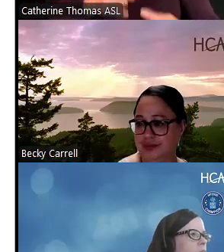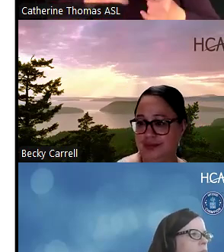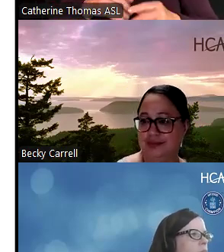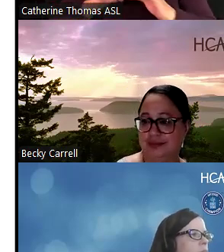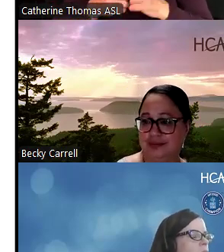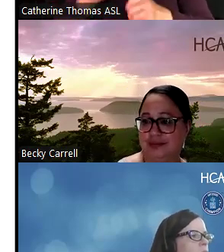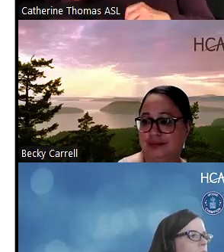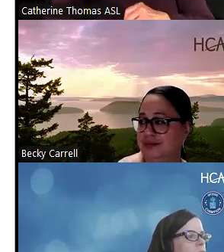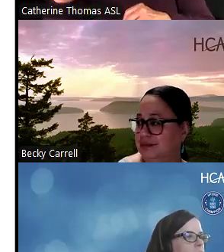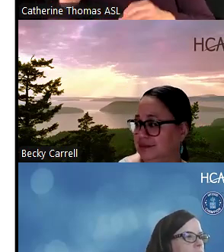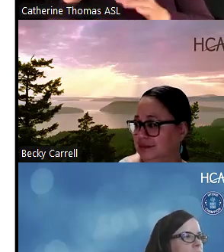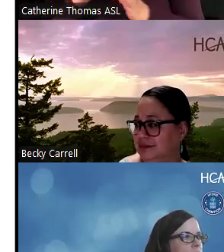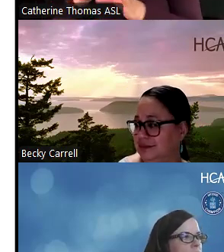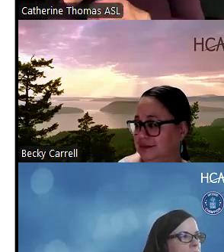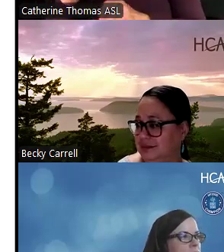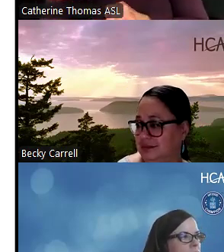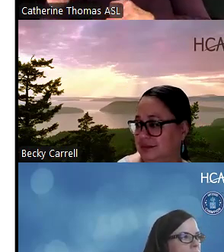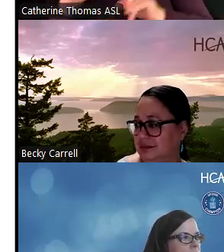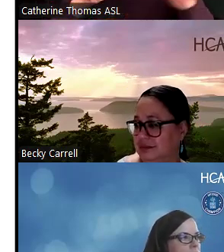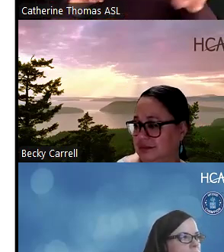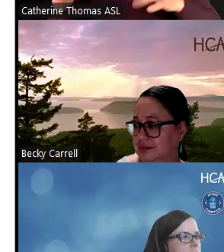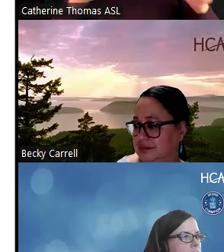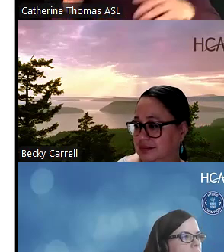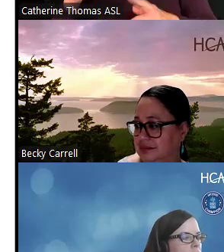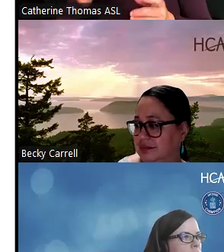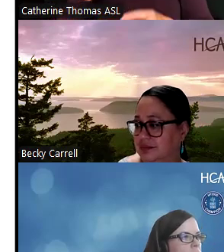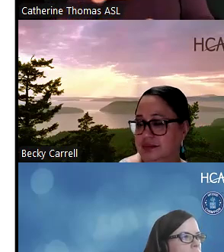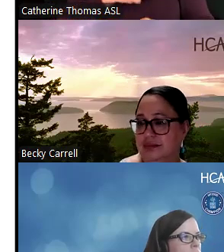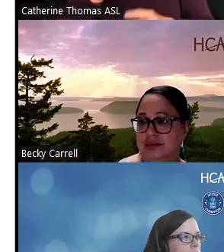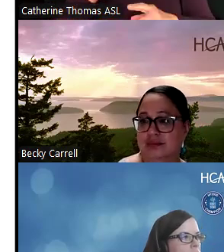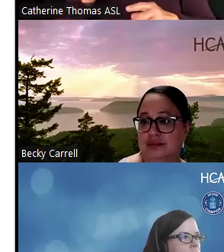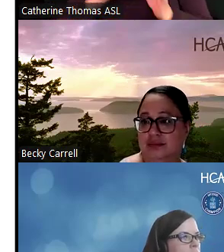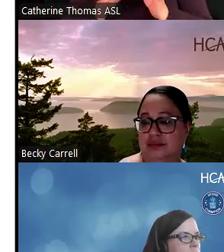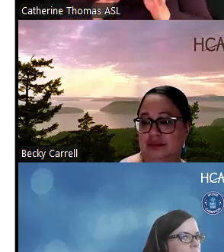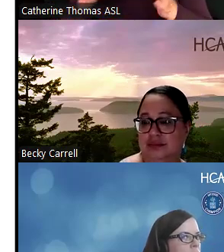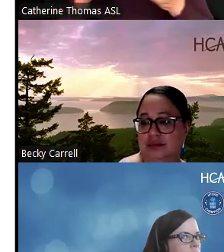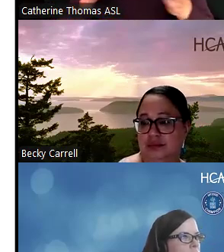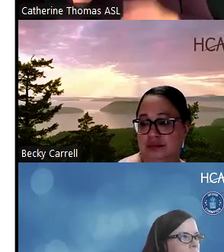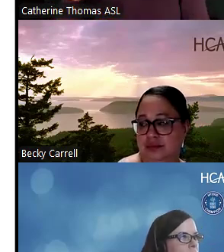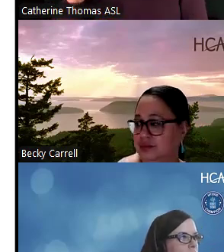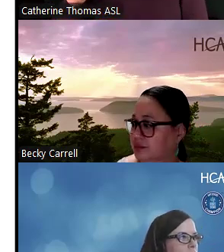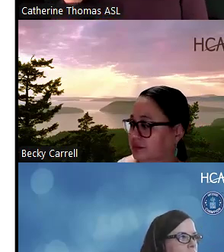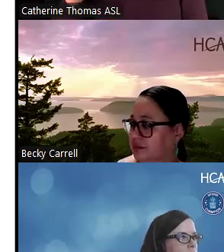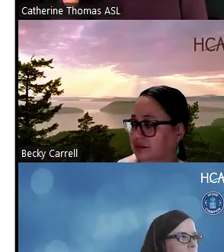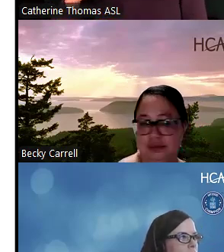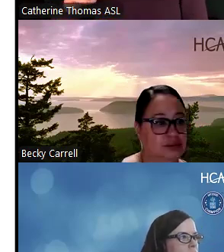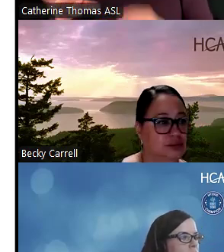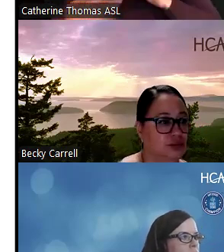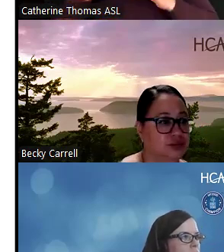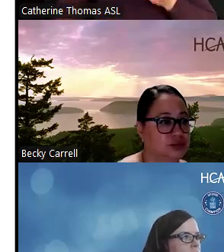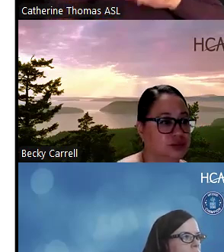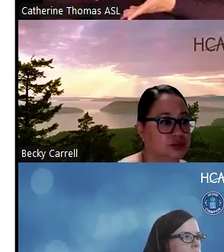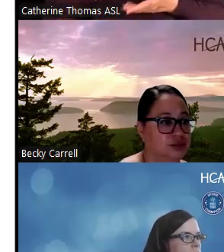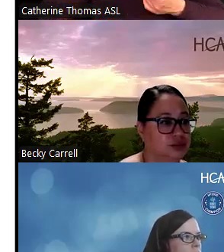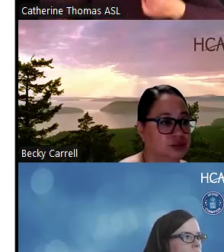can just contact us and we'll help guide you and get you to the right place. So that would be our interpreter services inbox, which we'll make sure is reposted in the chat.